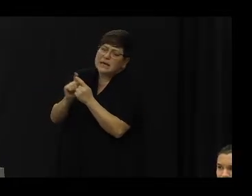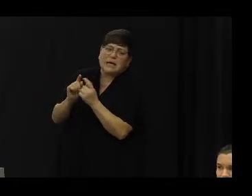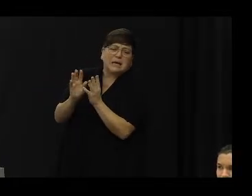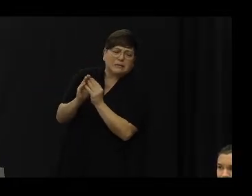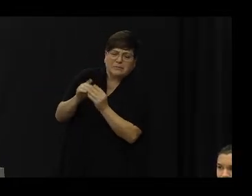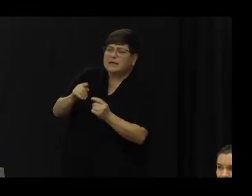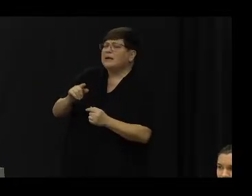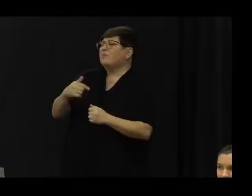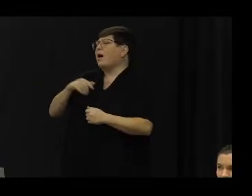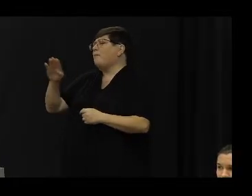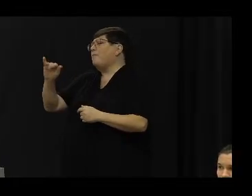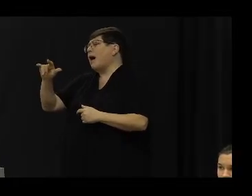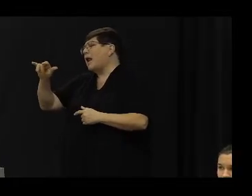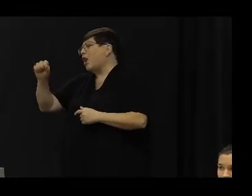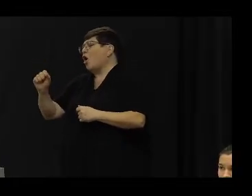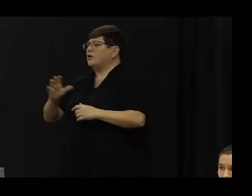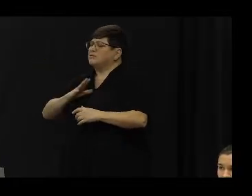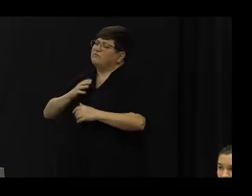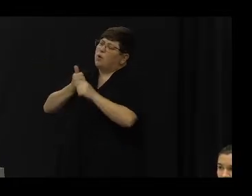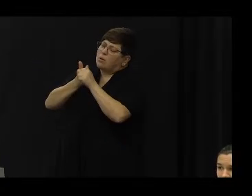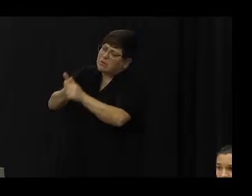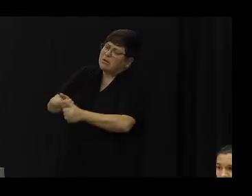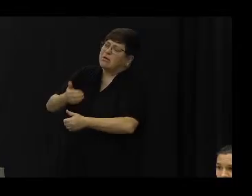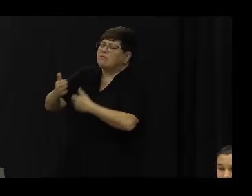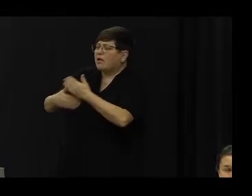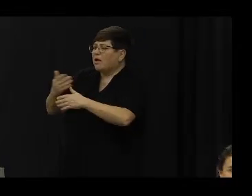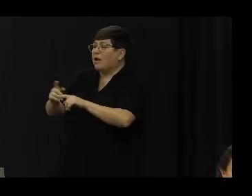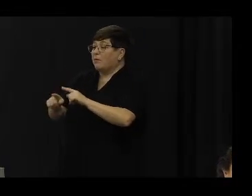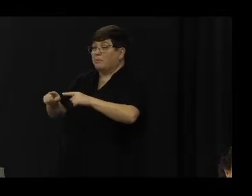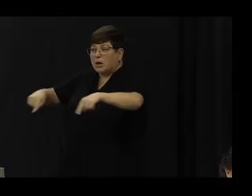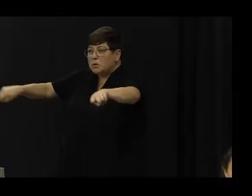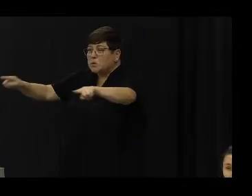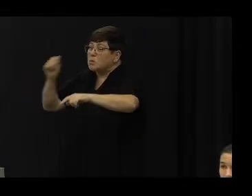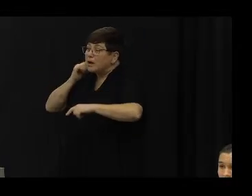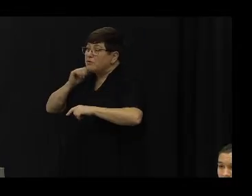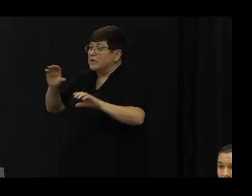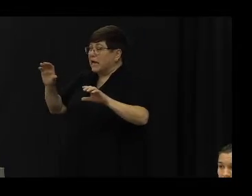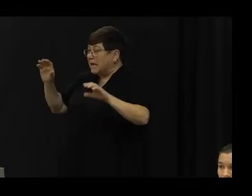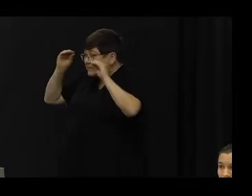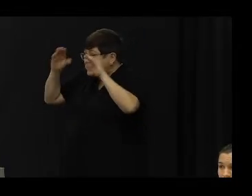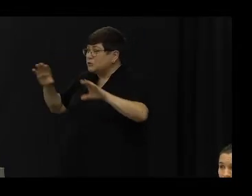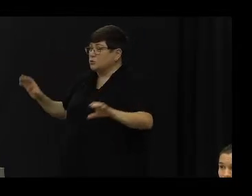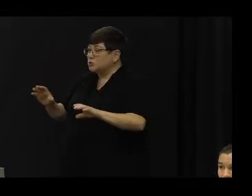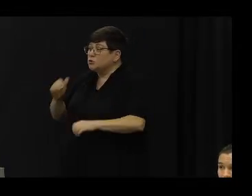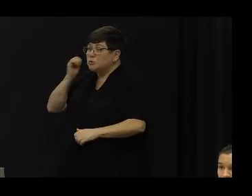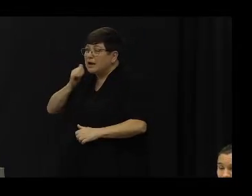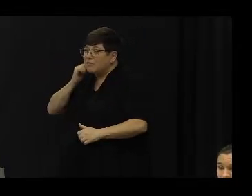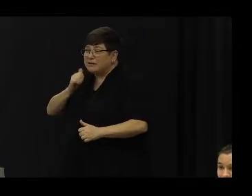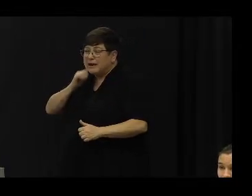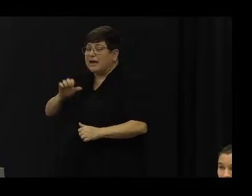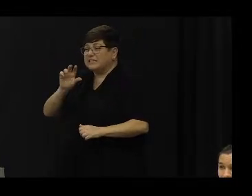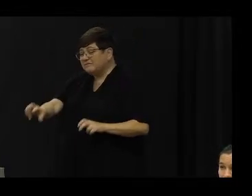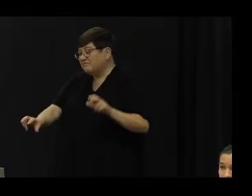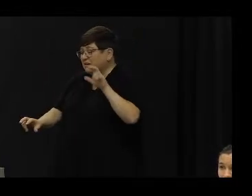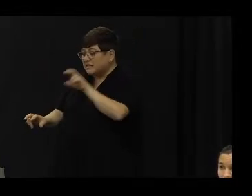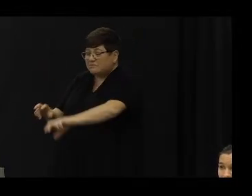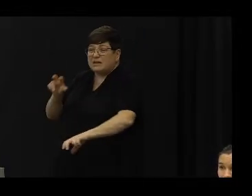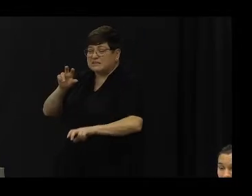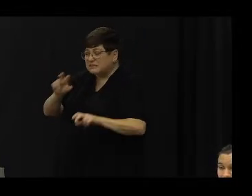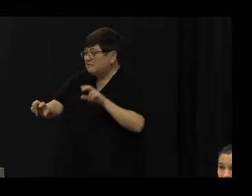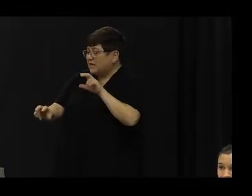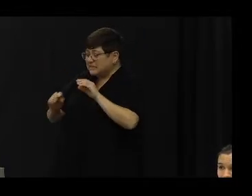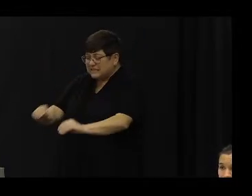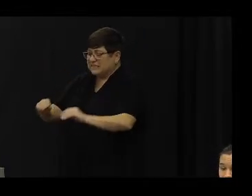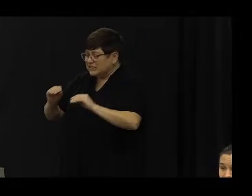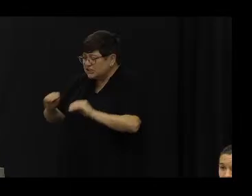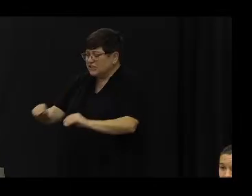this formality, yes. But what you as teachers do on a day-to-day basis, what you do to invest in young